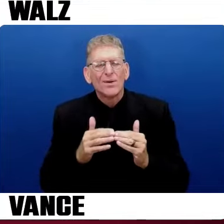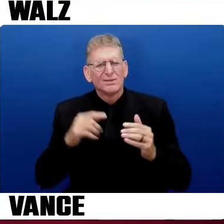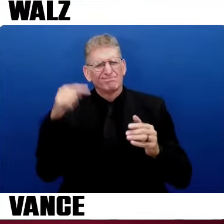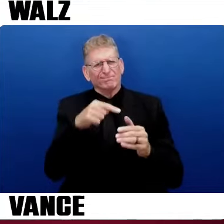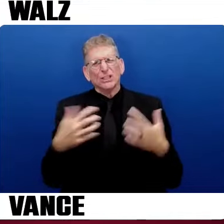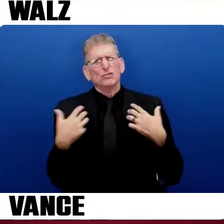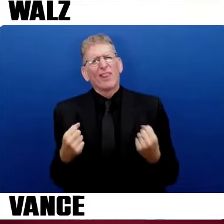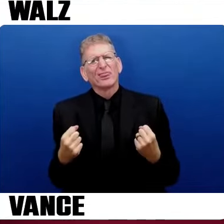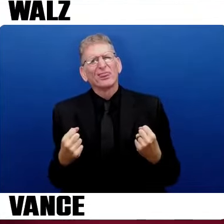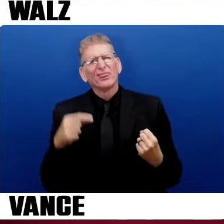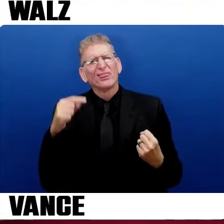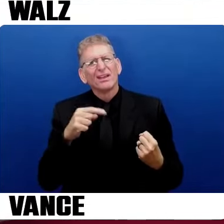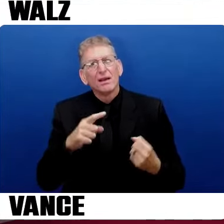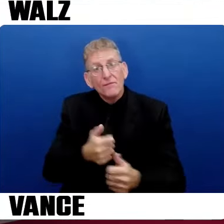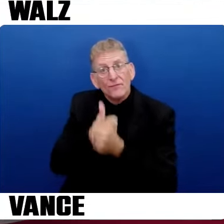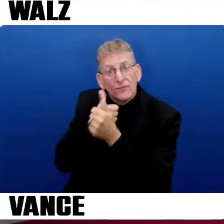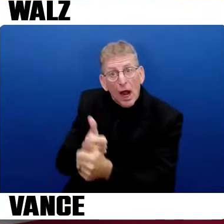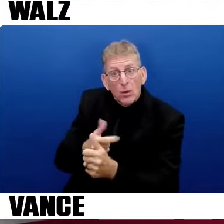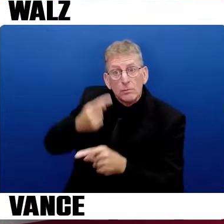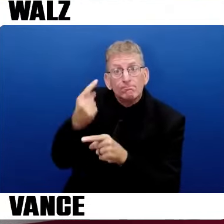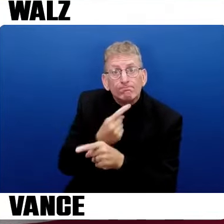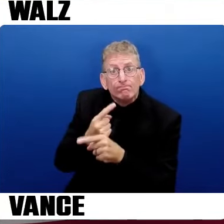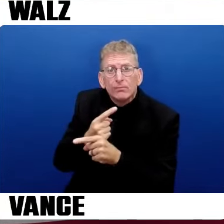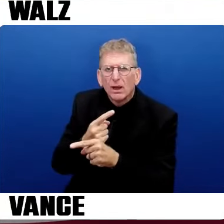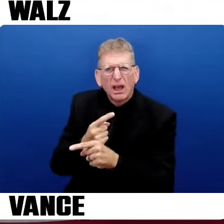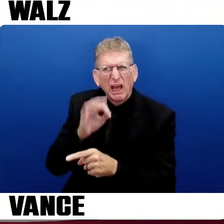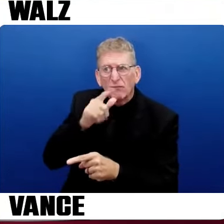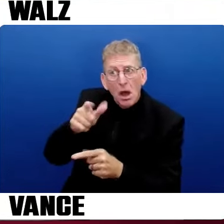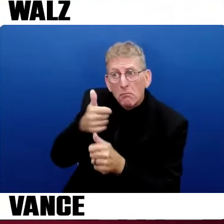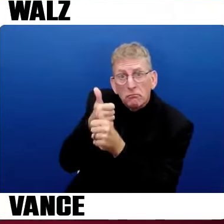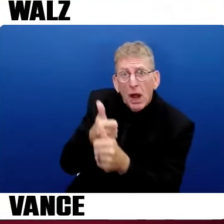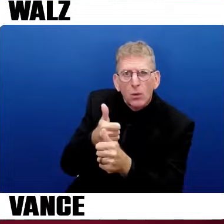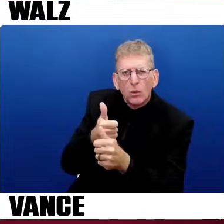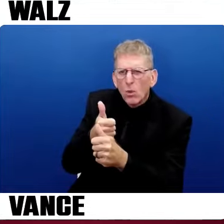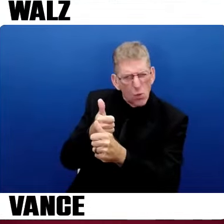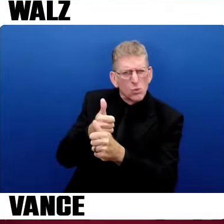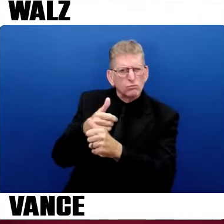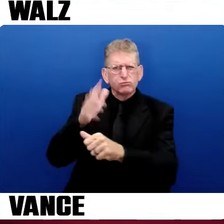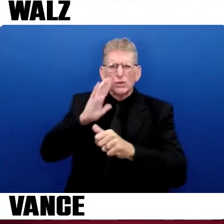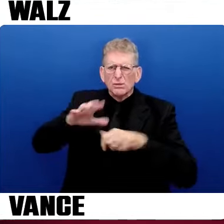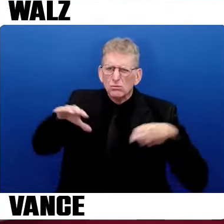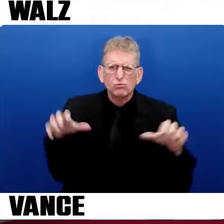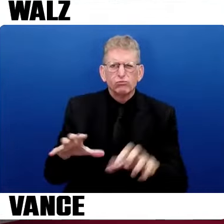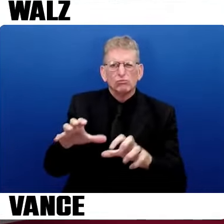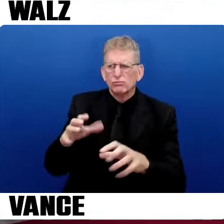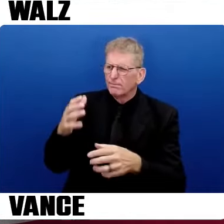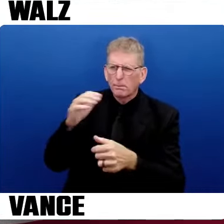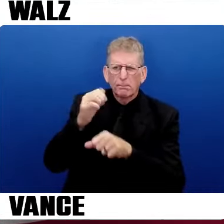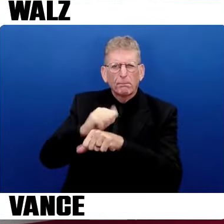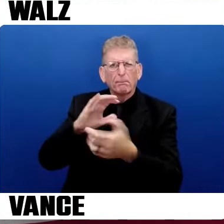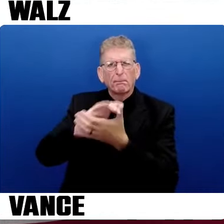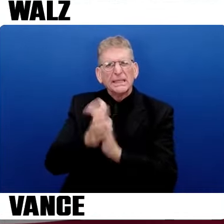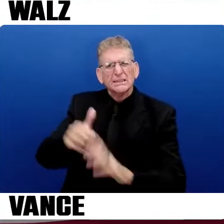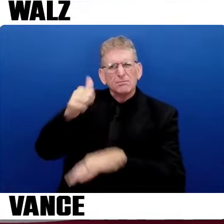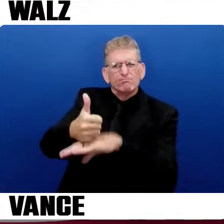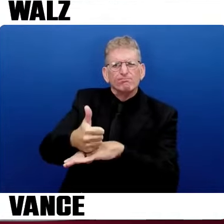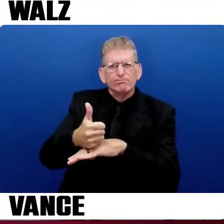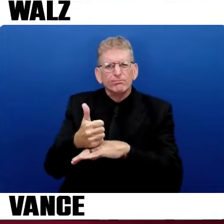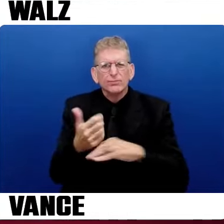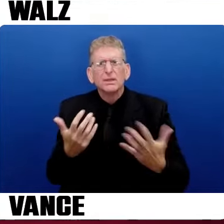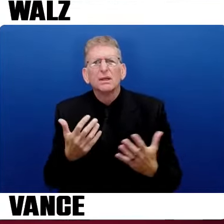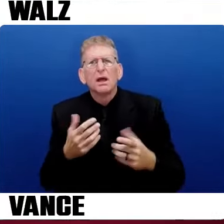would put stability and peace back in the world. Now, you asked about a preemptive strike, Margaret, and I want to answer the question. Look, it is up to Israel